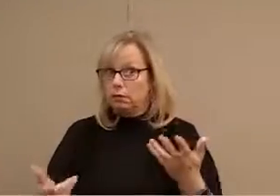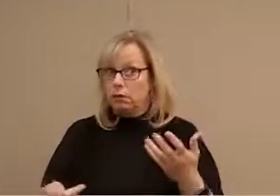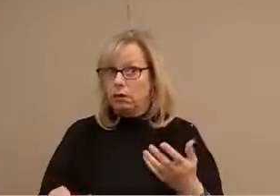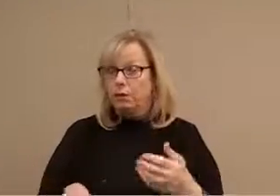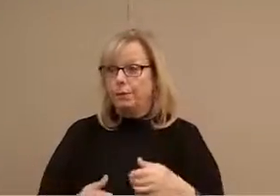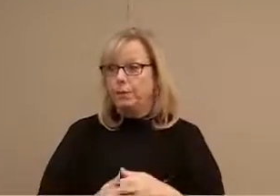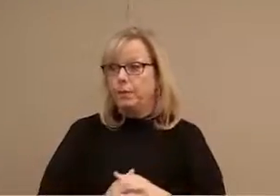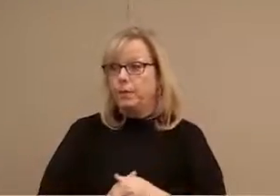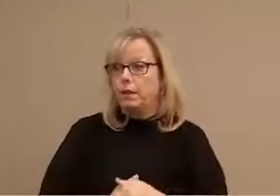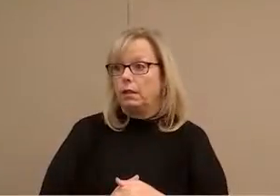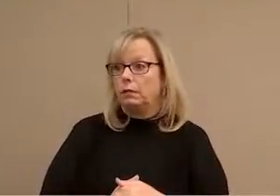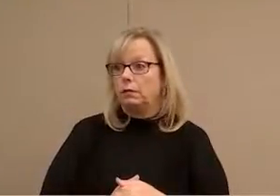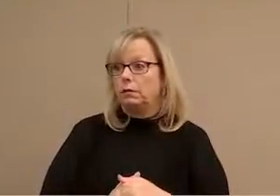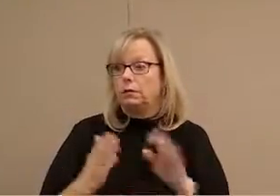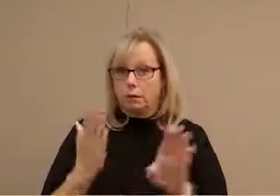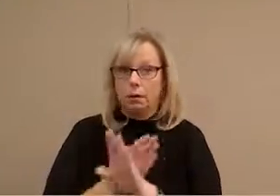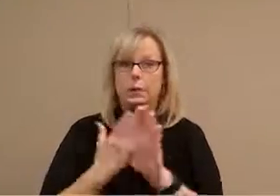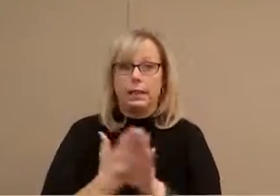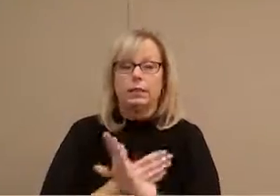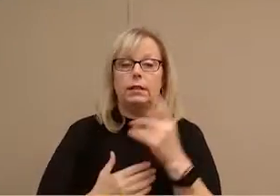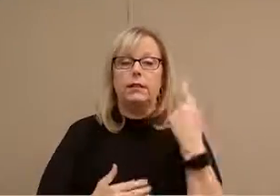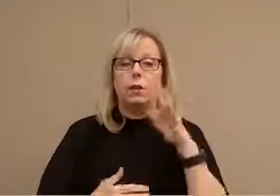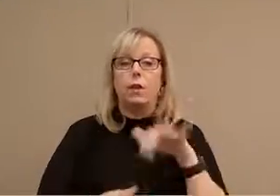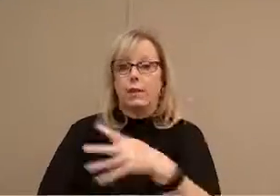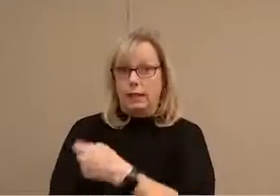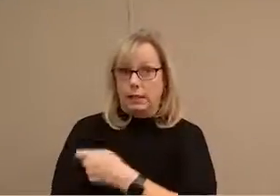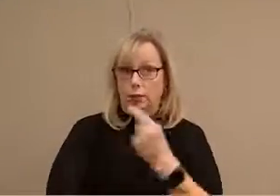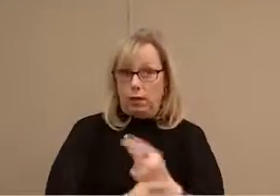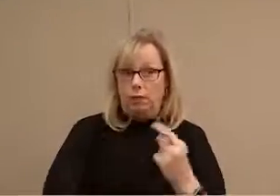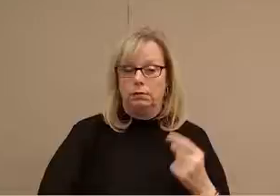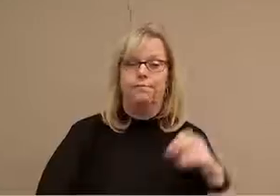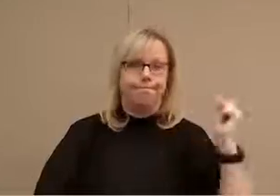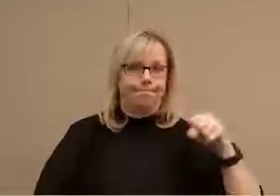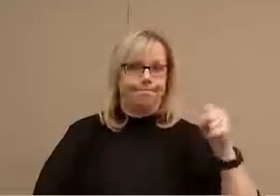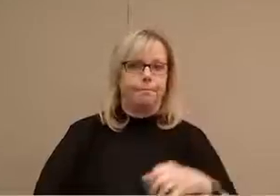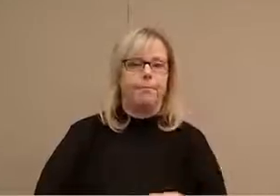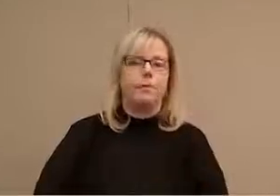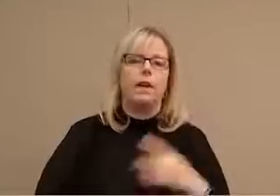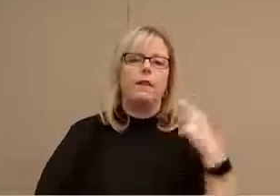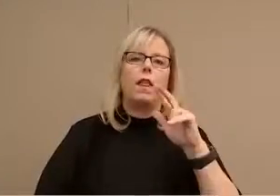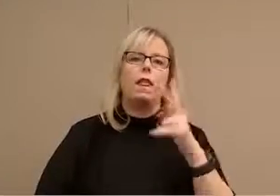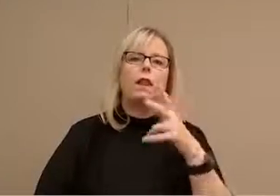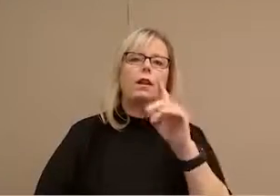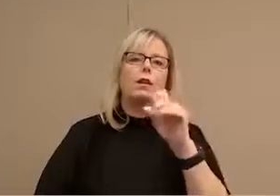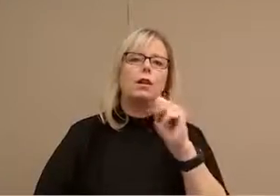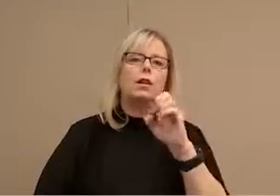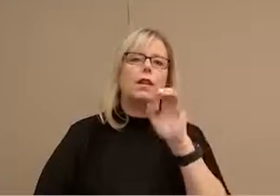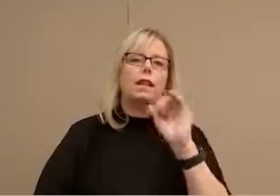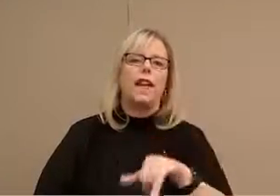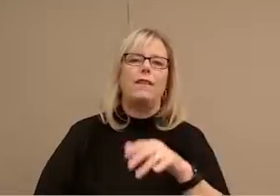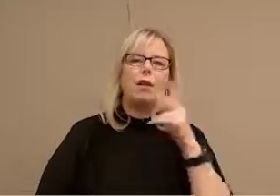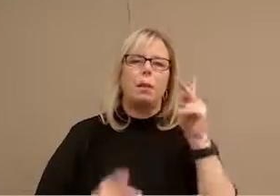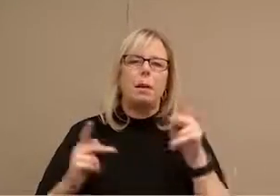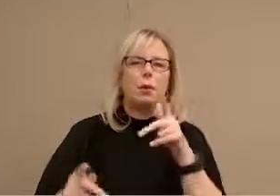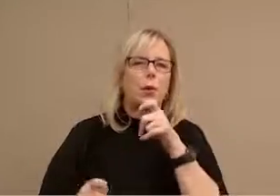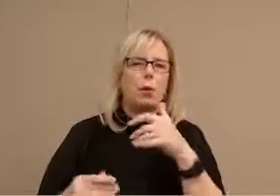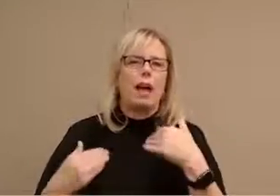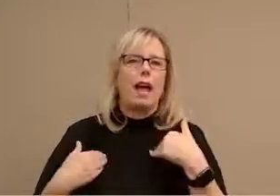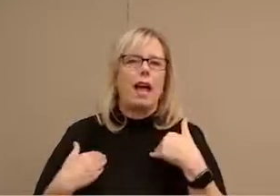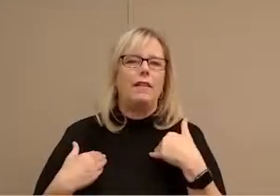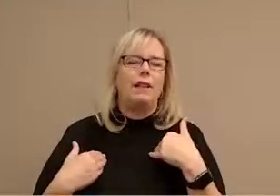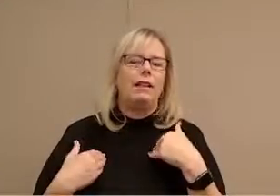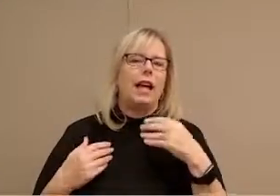the efficacy of the vaccine. Is that right? Correct. So for third doses, those are for individuals who are moderately to